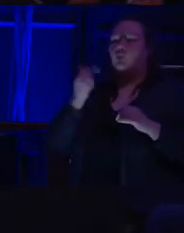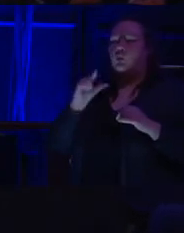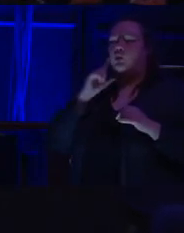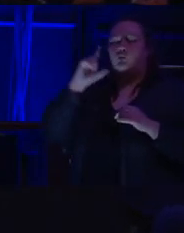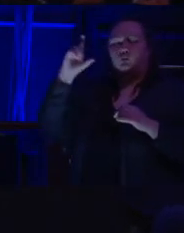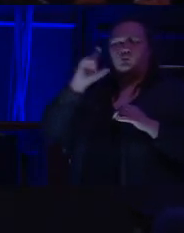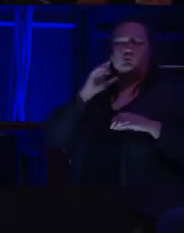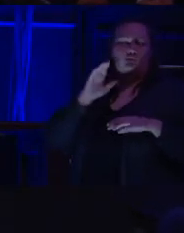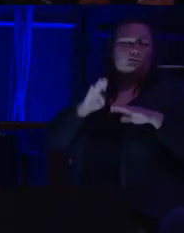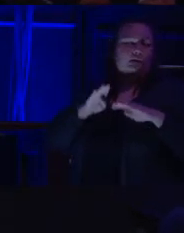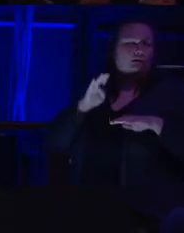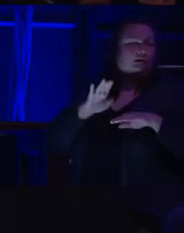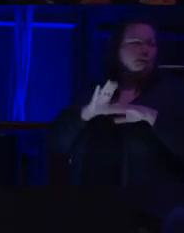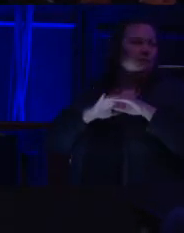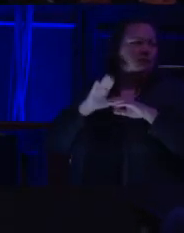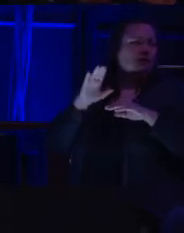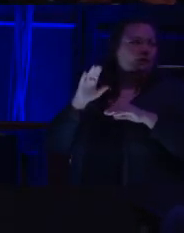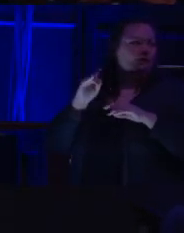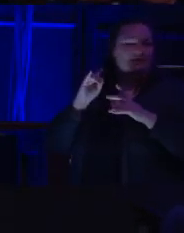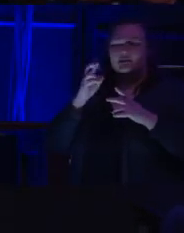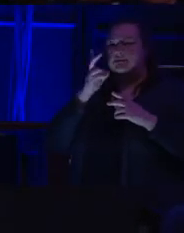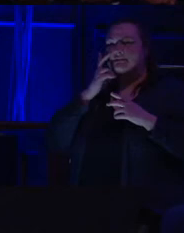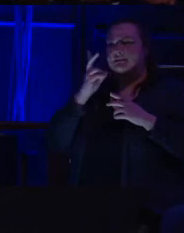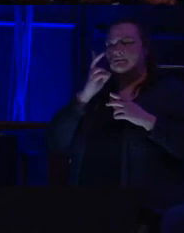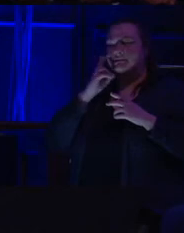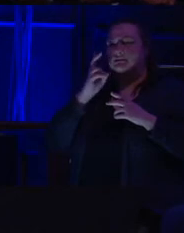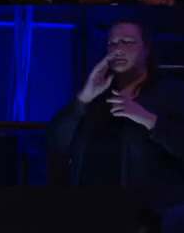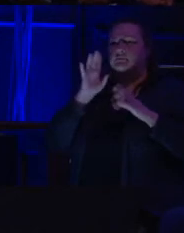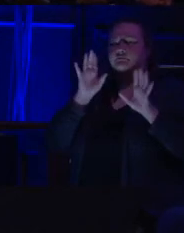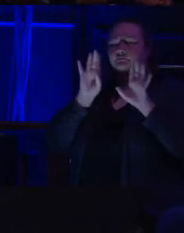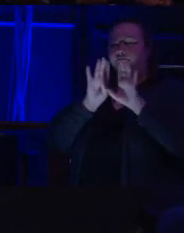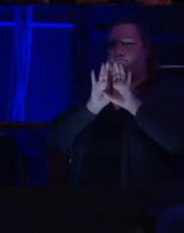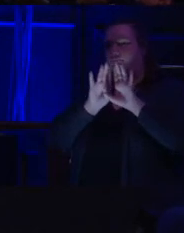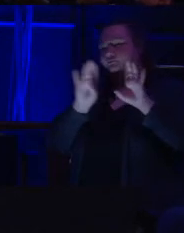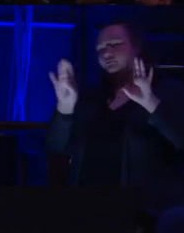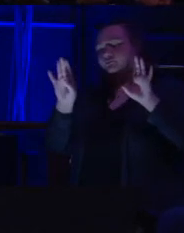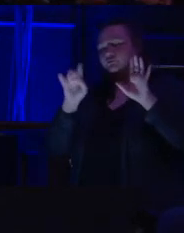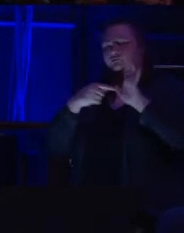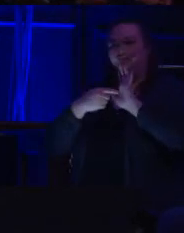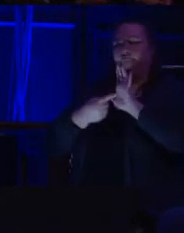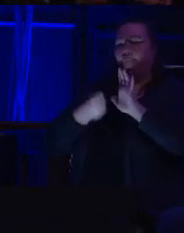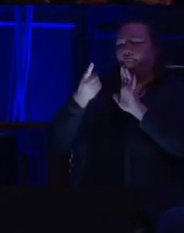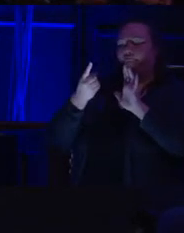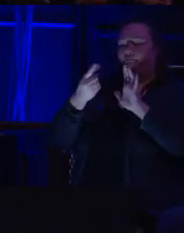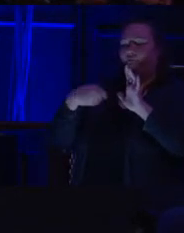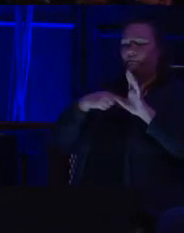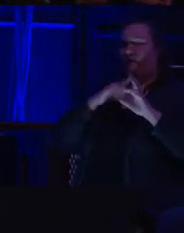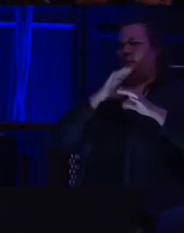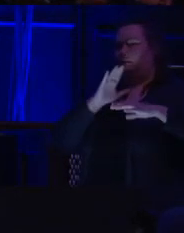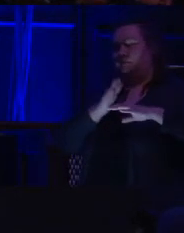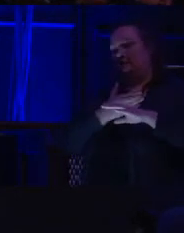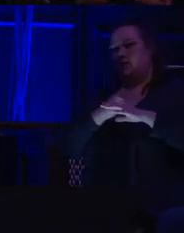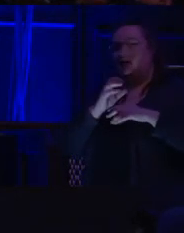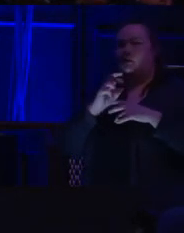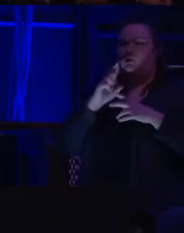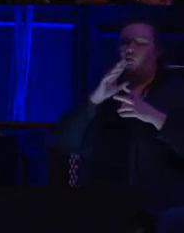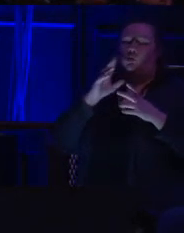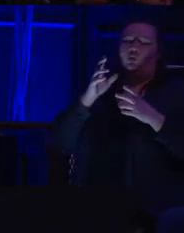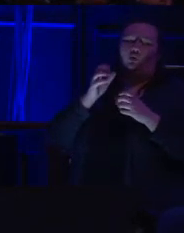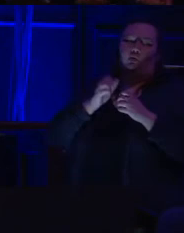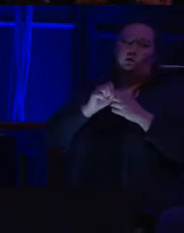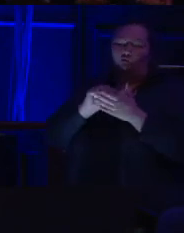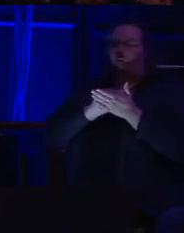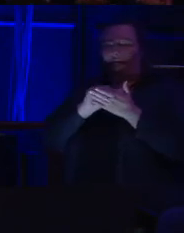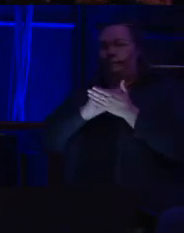on hips. See the curtains parting to reveal one of us mid-song or erasing the whiteboard